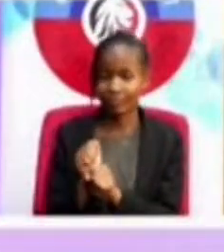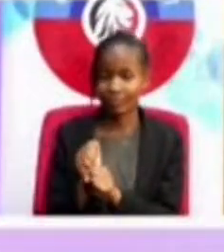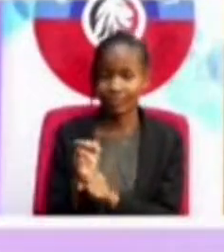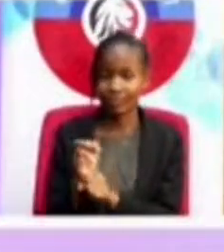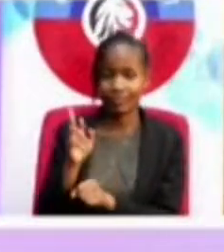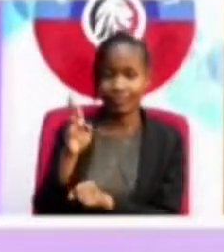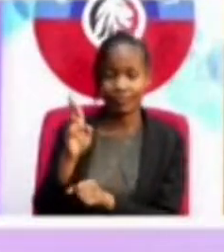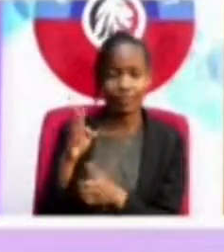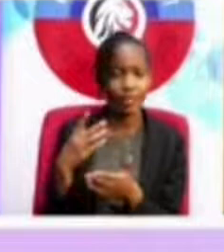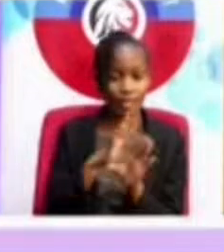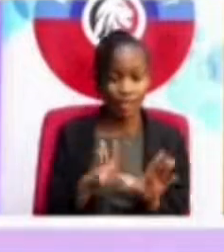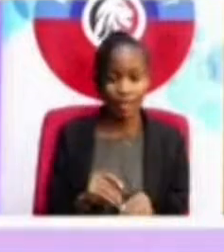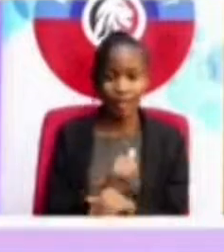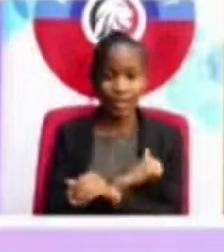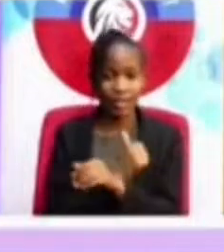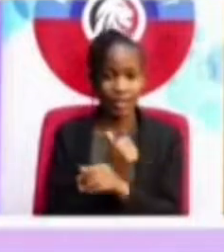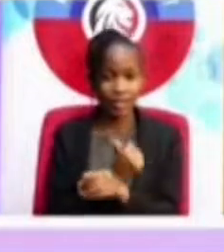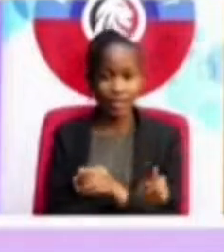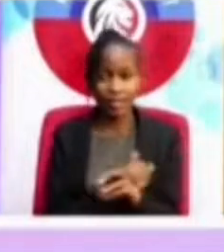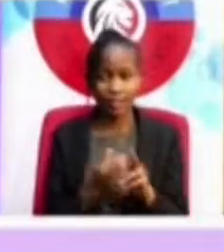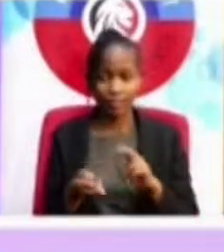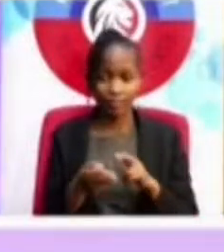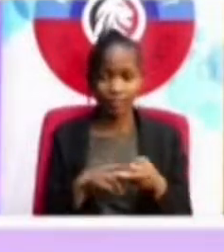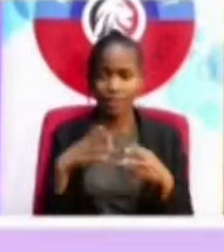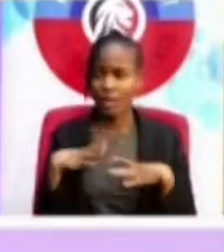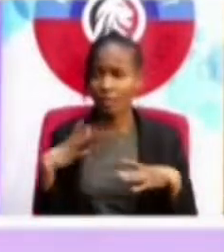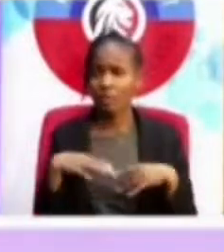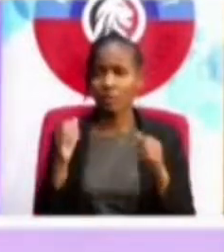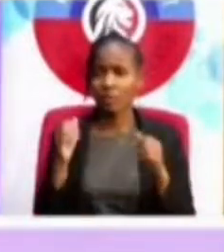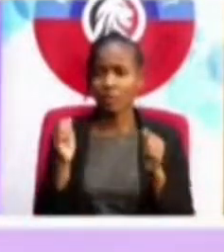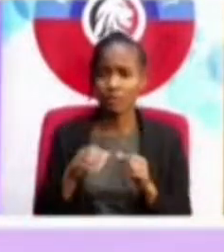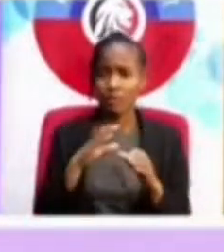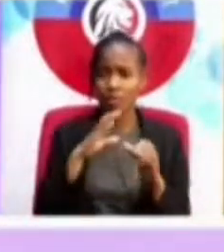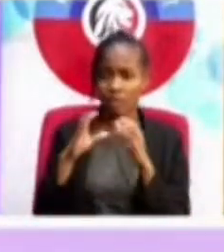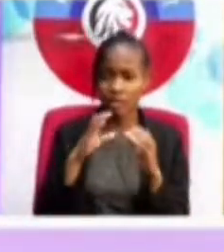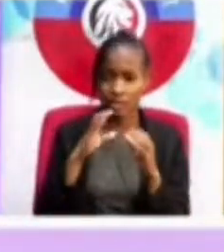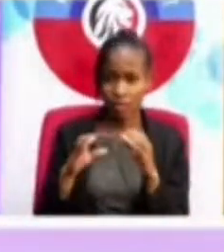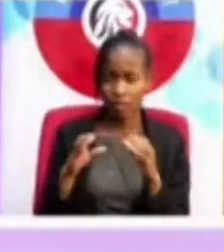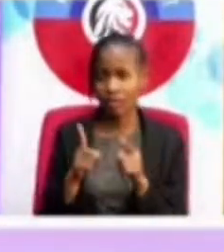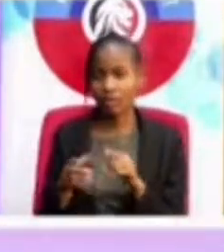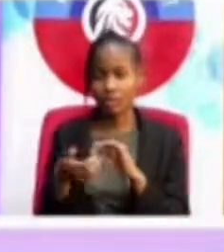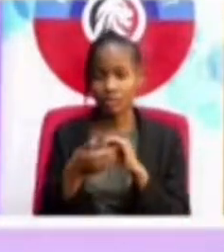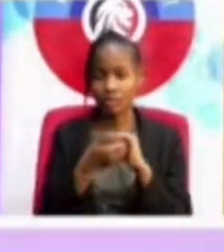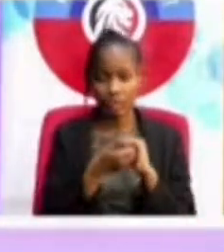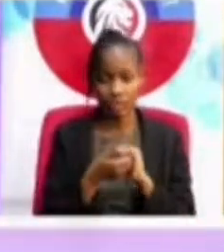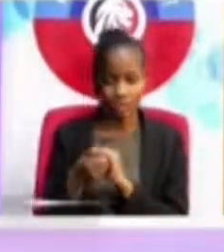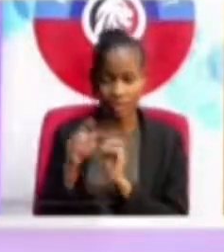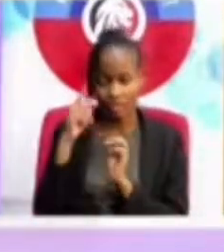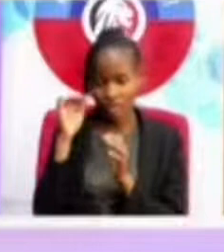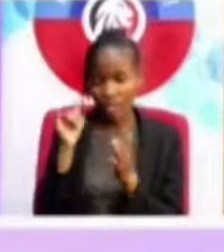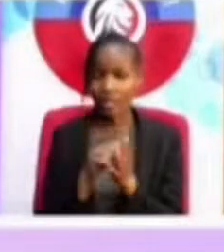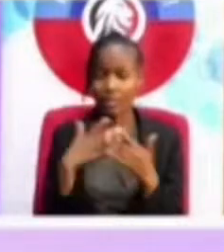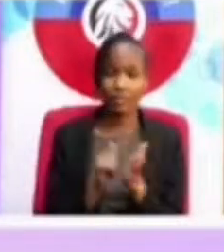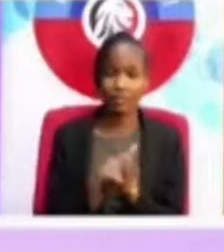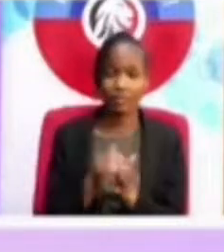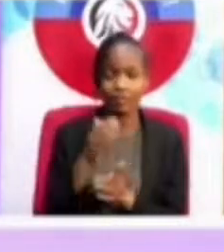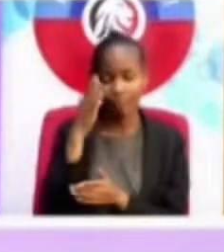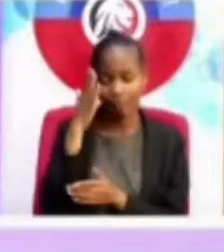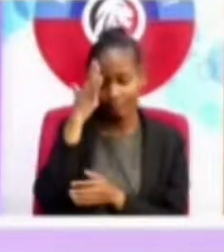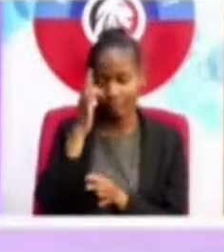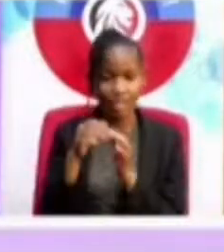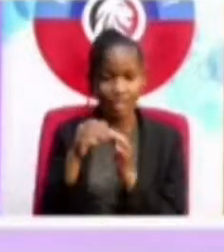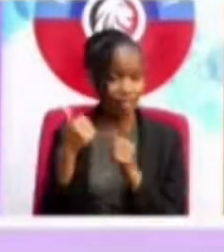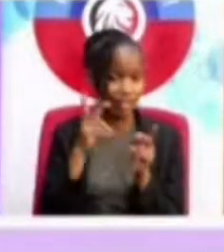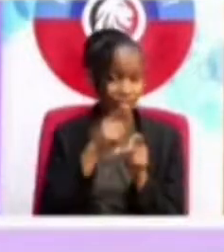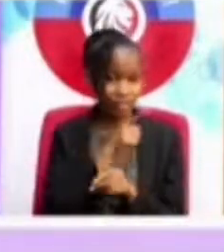relatable. It's that, people can talk to and engage. So, I mean, I think, that's been something I've noticed. So if any of you is not following